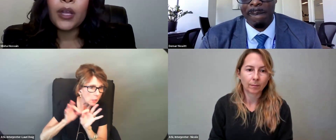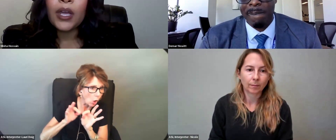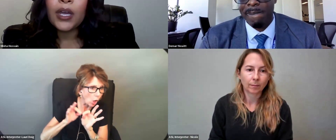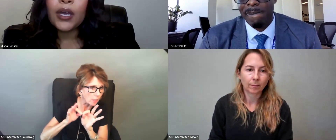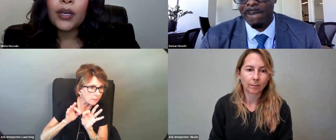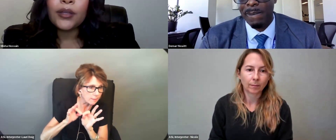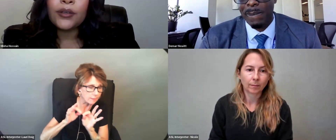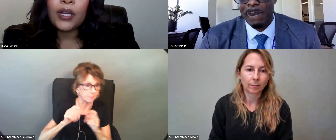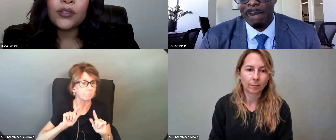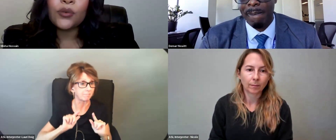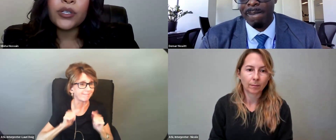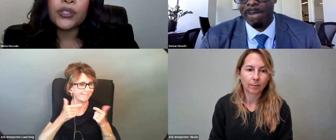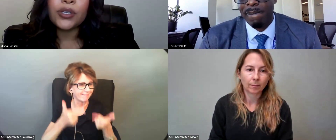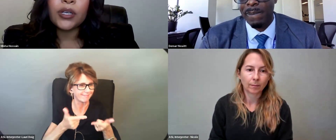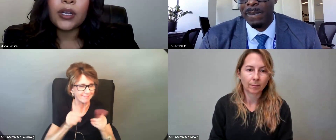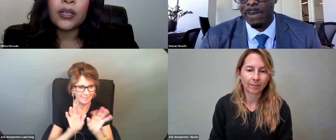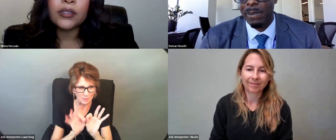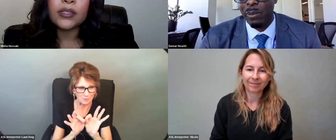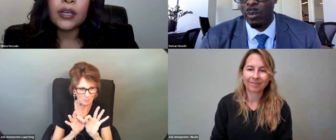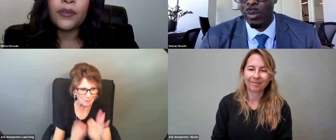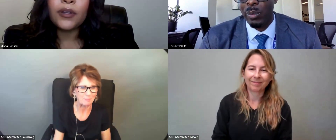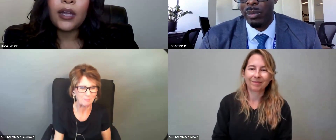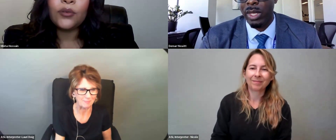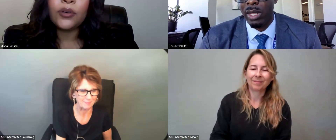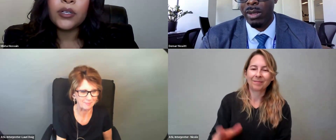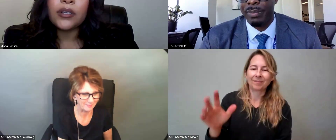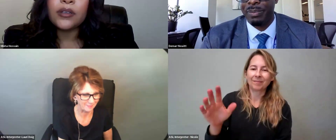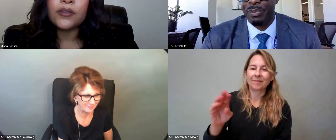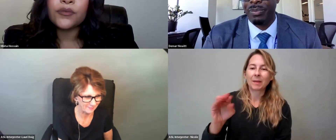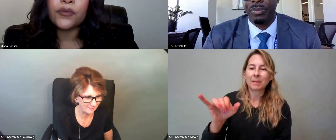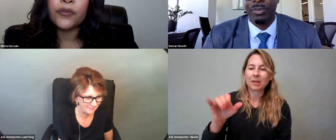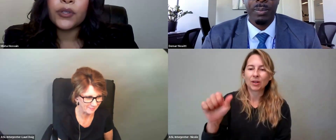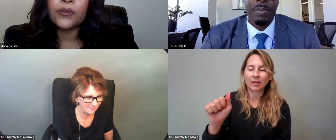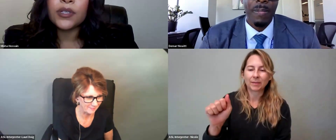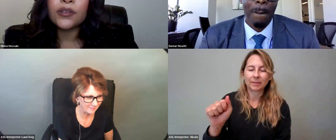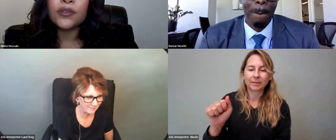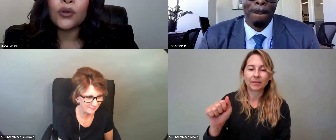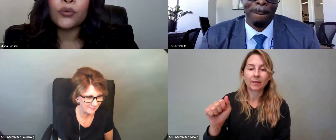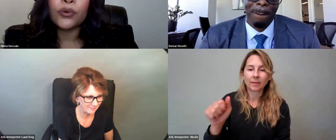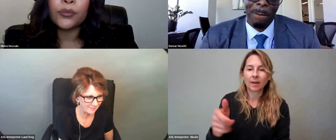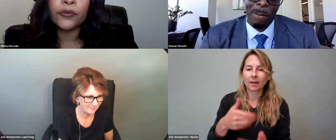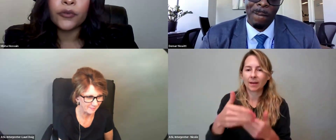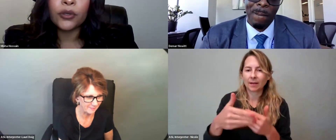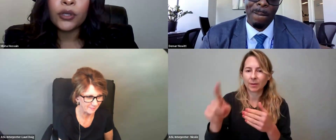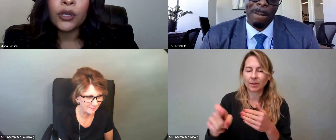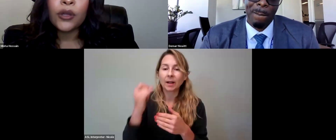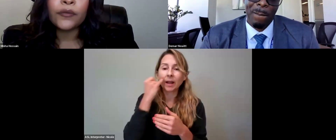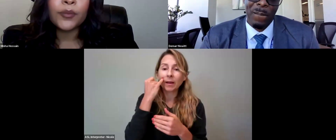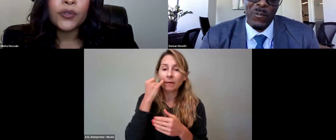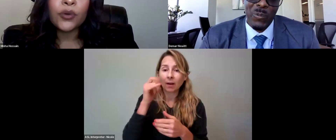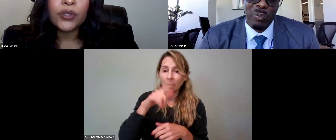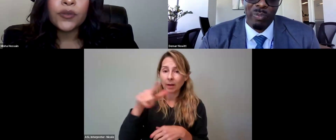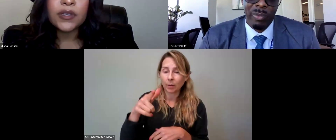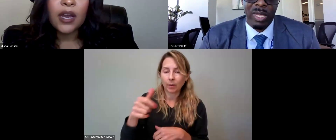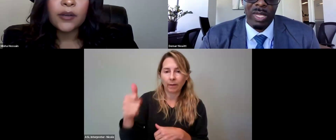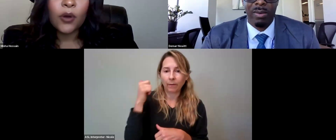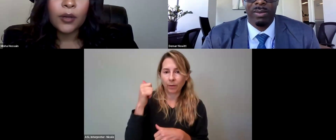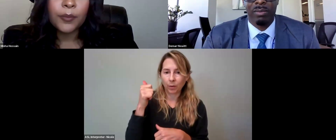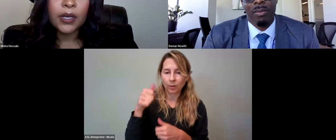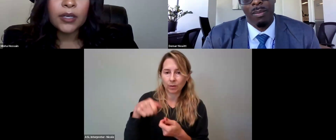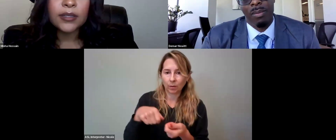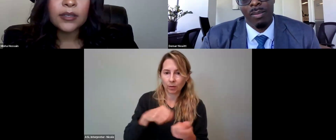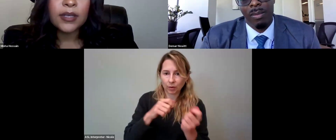you. The next question is, if a landlord is refusing snow removal from